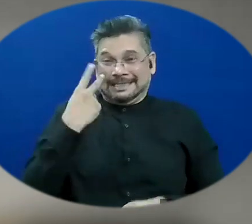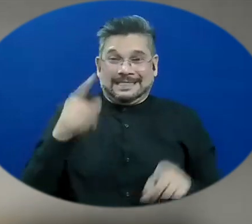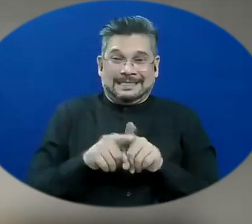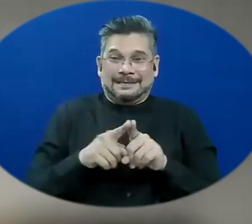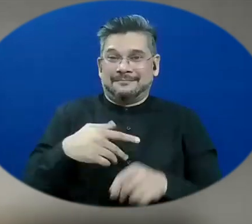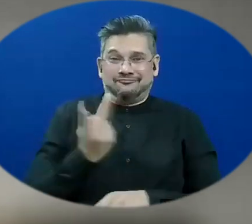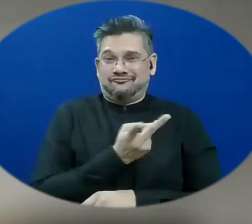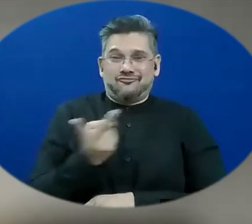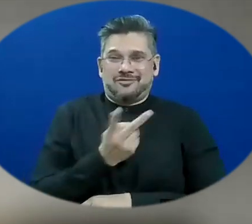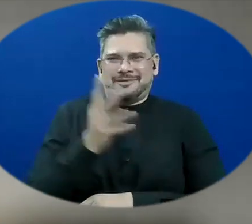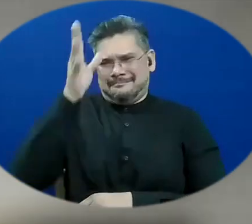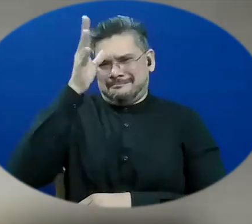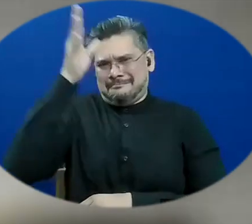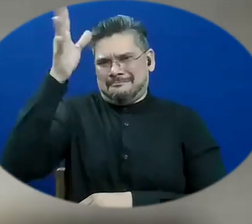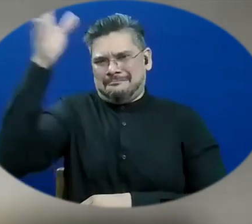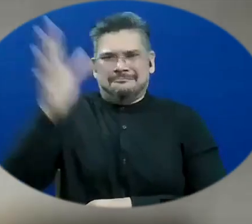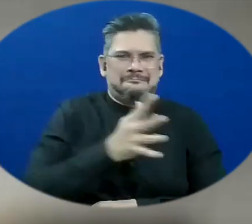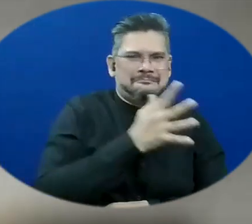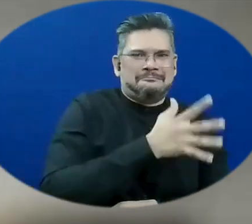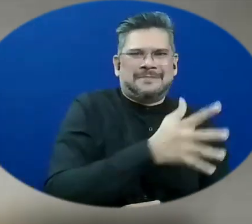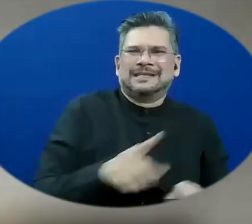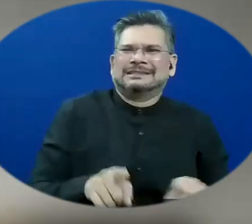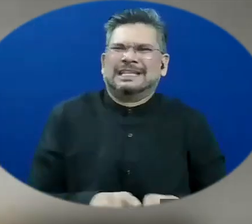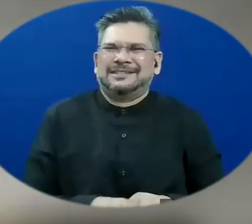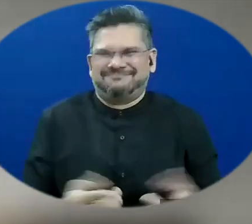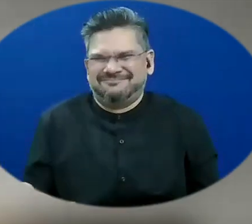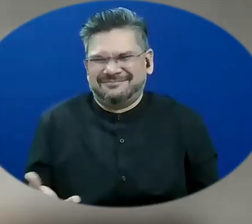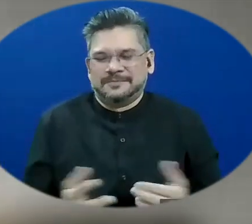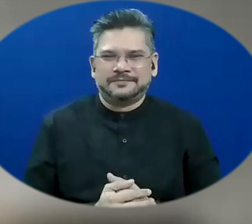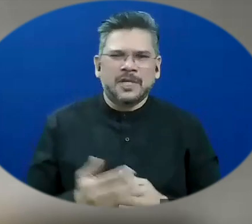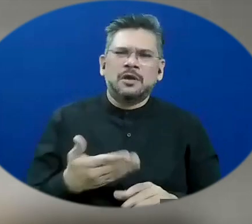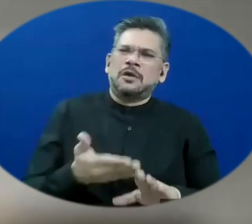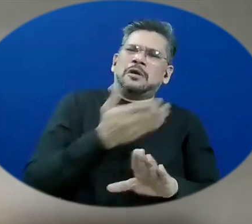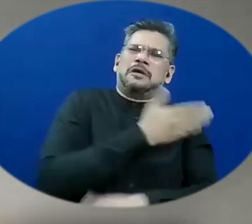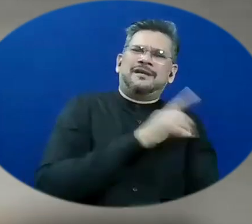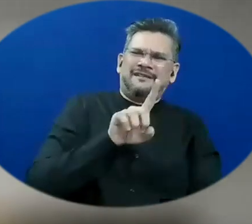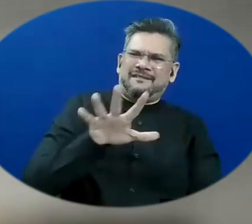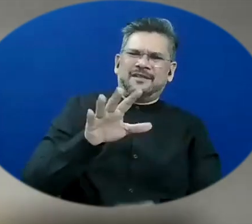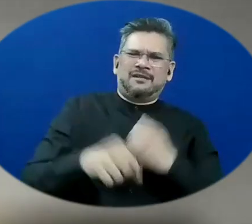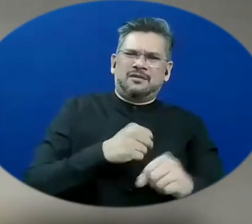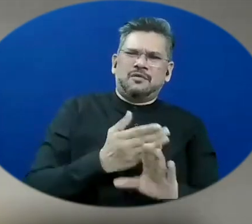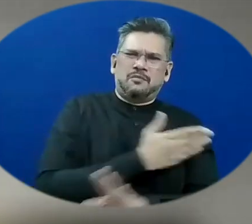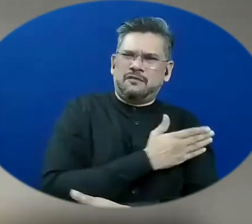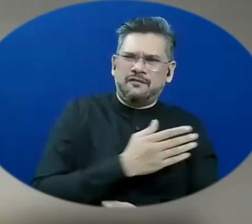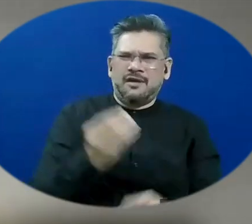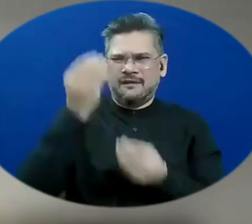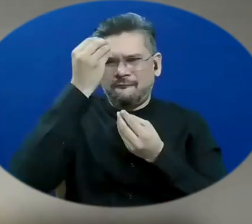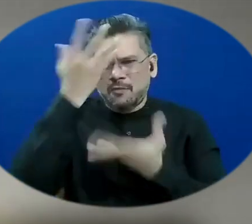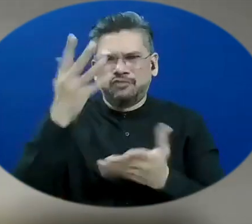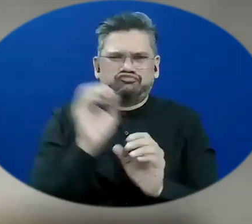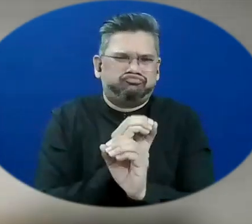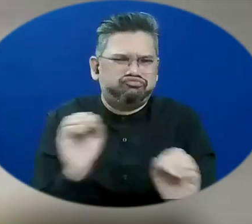Well, 15 years ago, there wasn't much information, resources, or any form of knowledge materials that were widely accessible